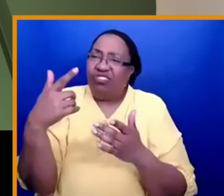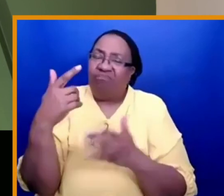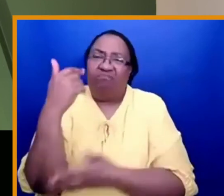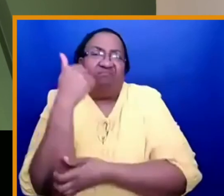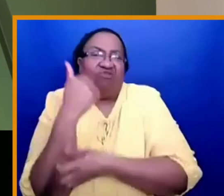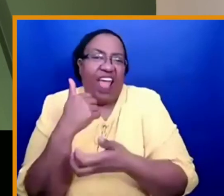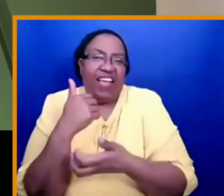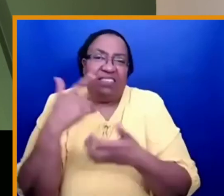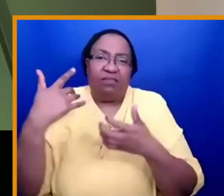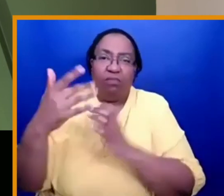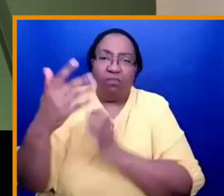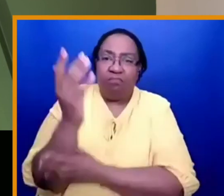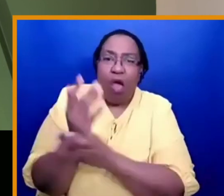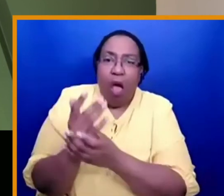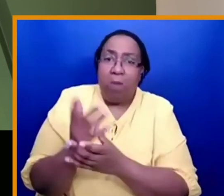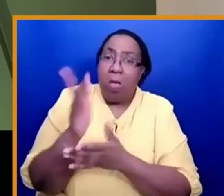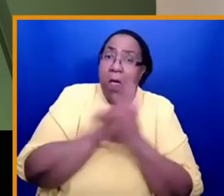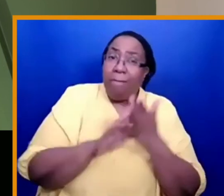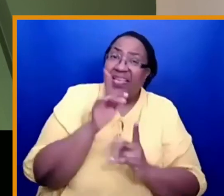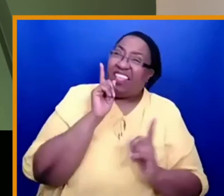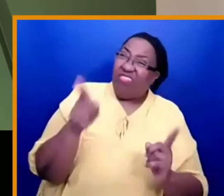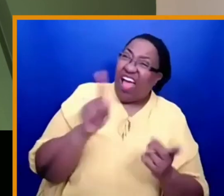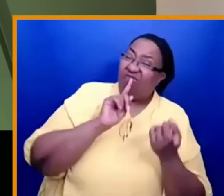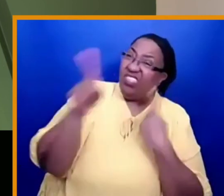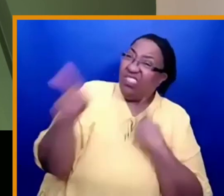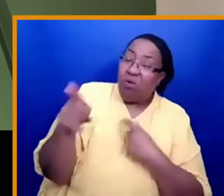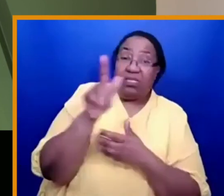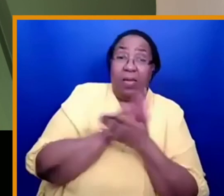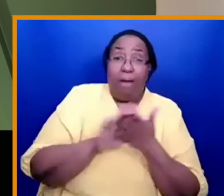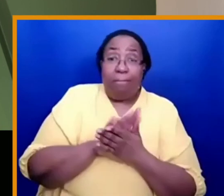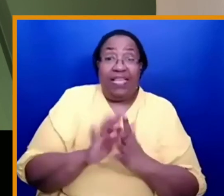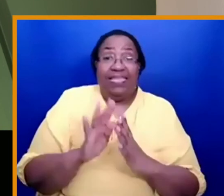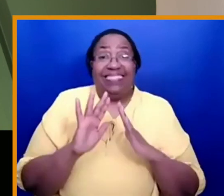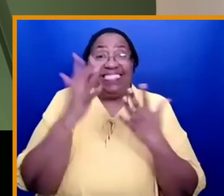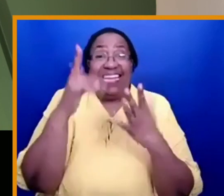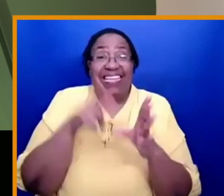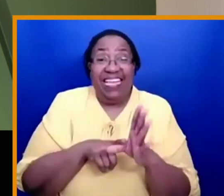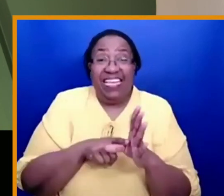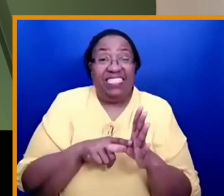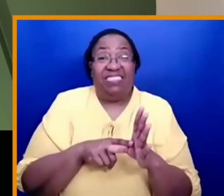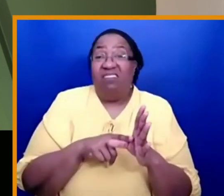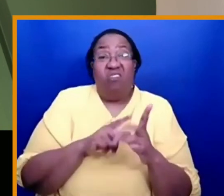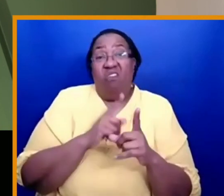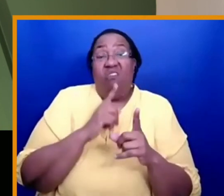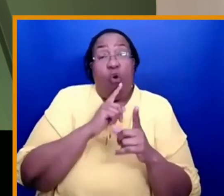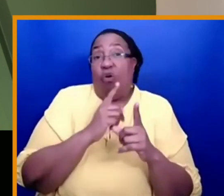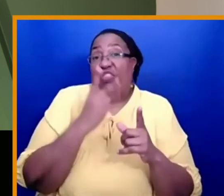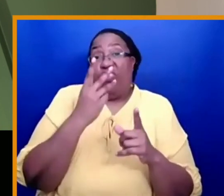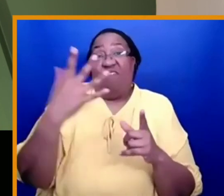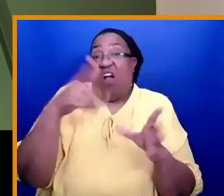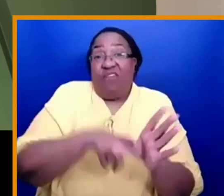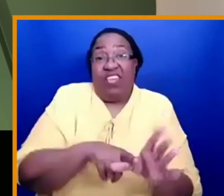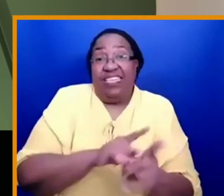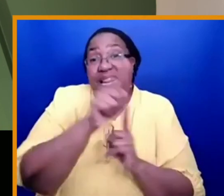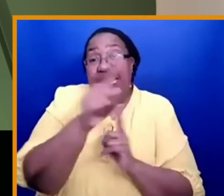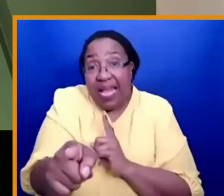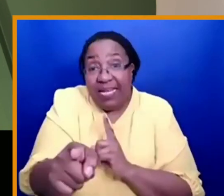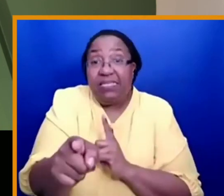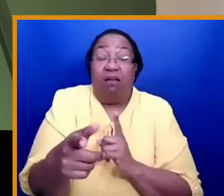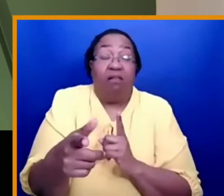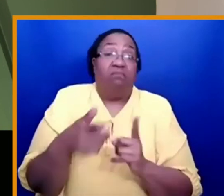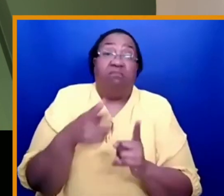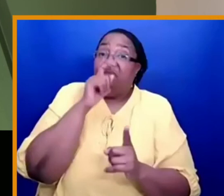work 10 or 20 or 30 years later. But that's exactly what happened to Maureen. 35 years after the fact, she was fired from her job as a dinner lady